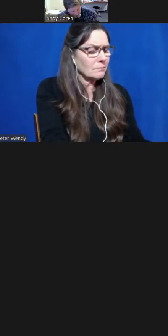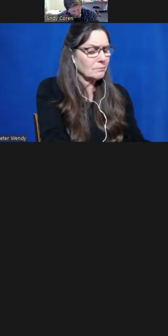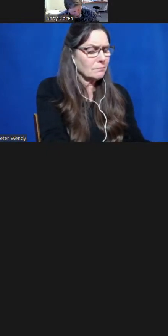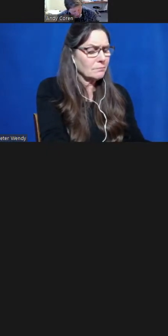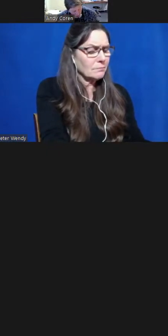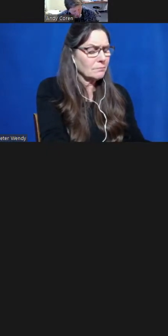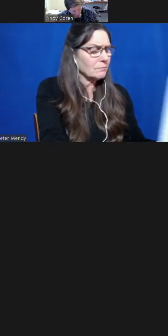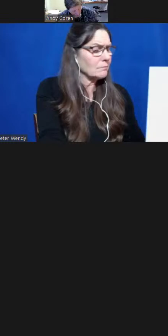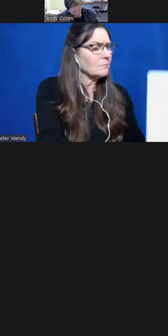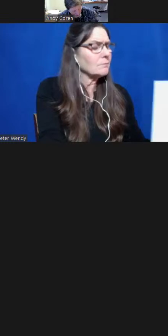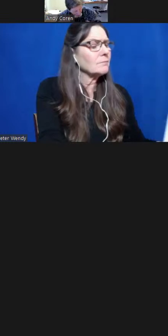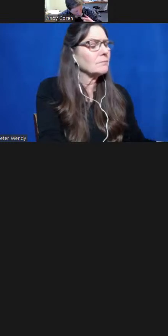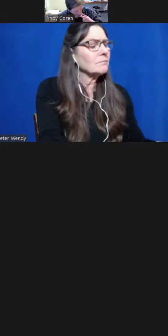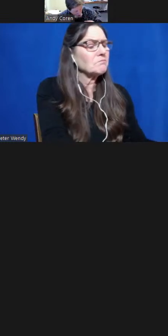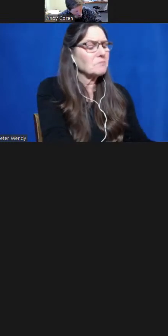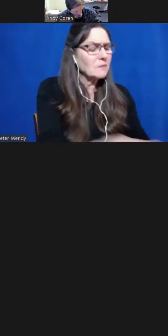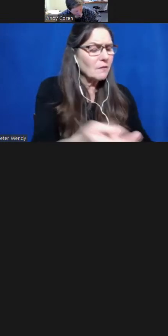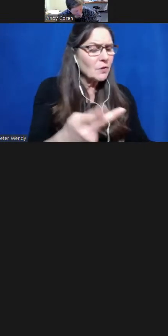for children under 12.